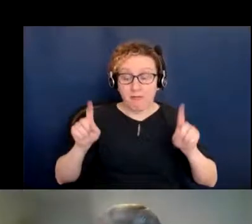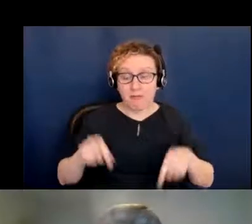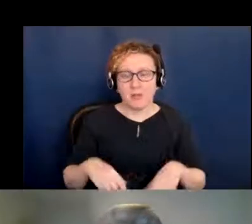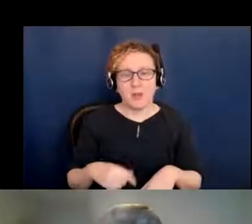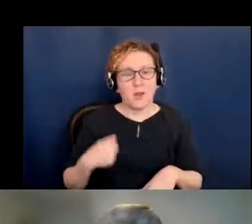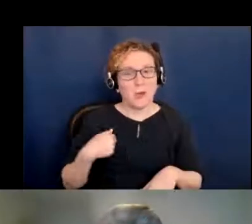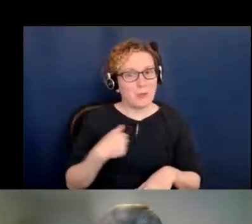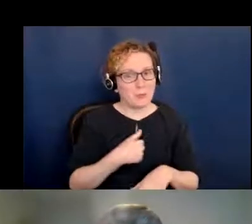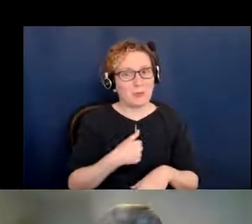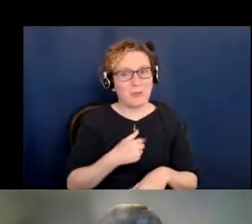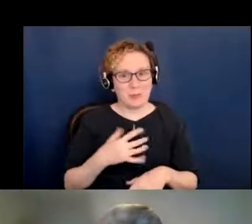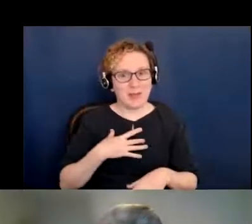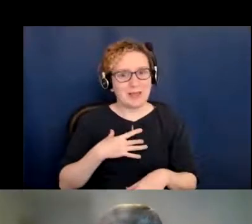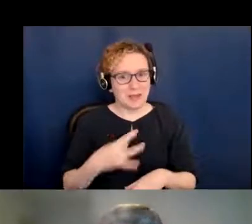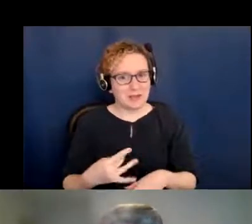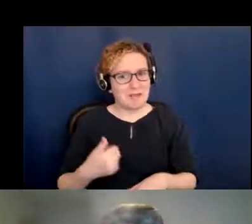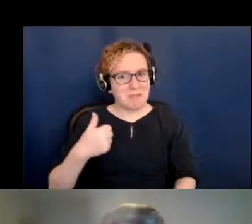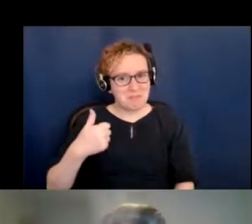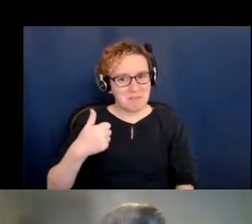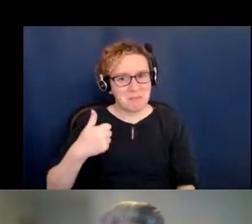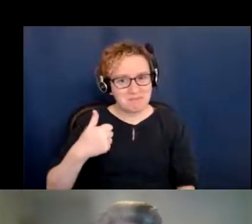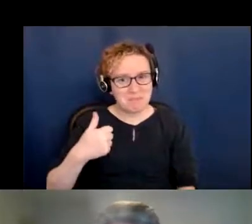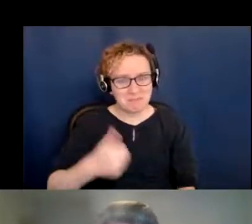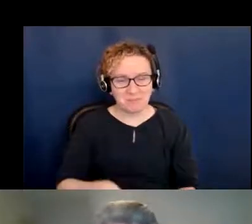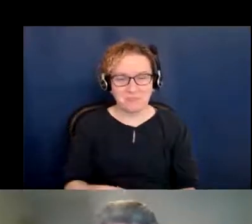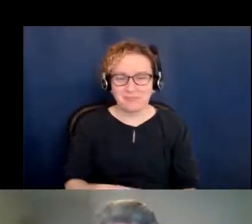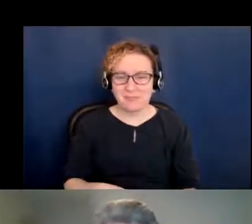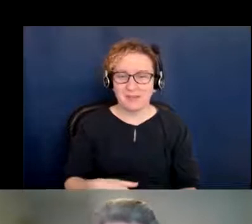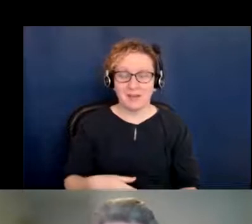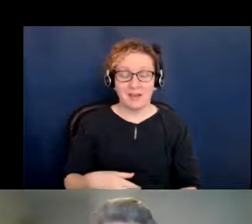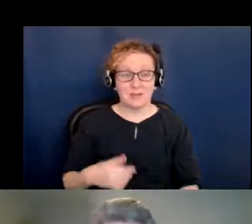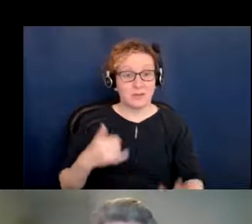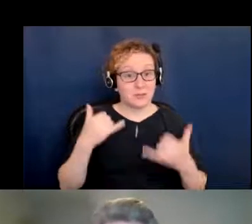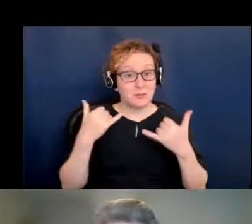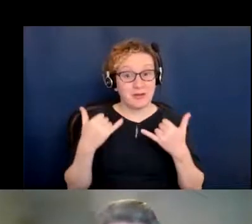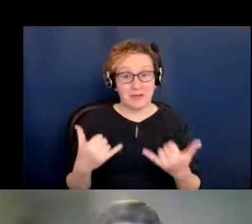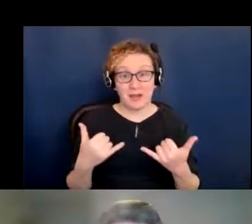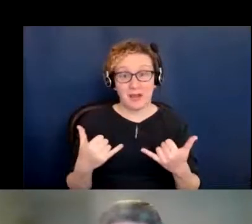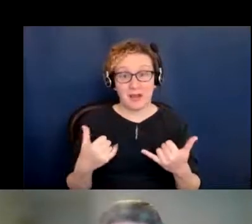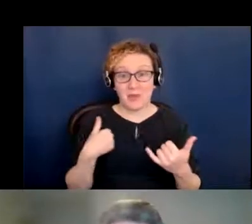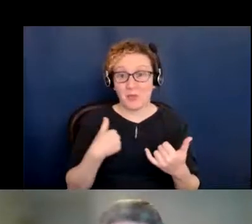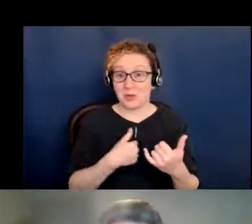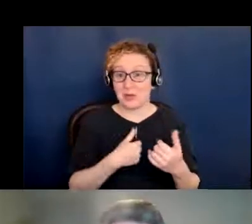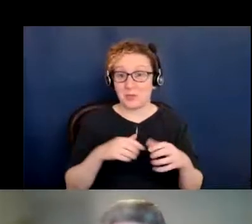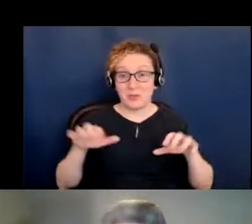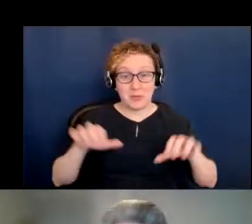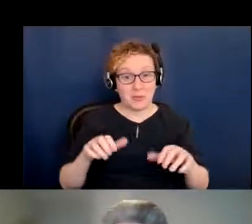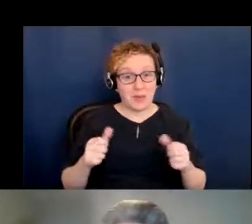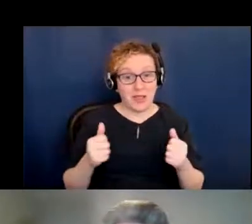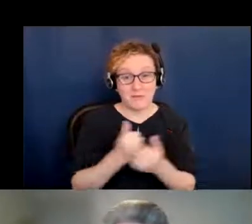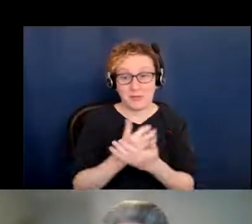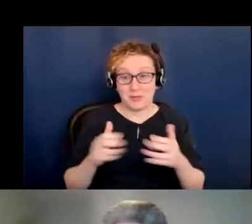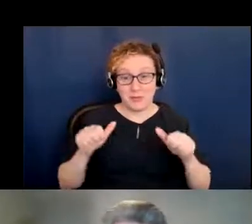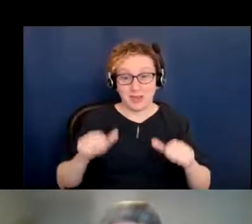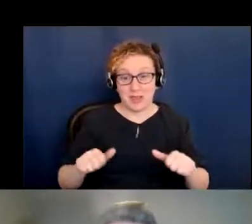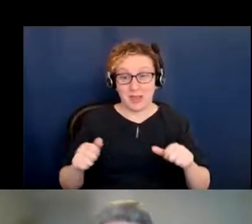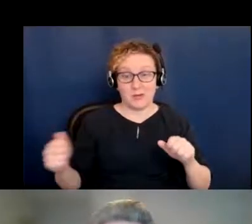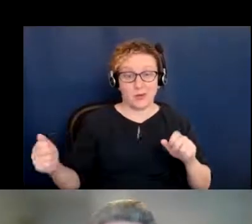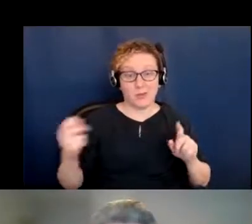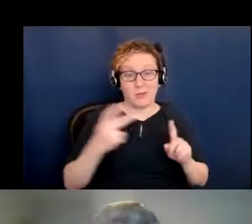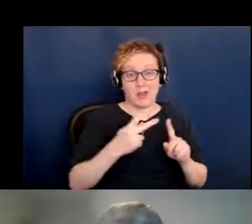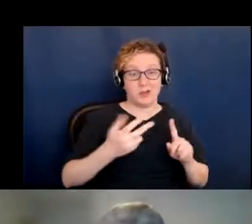And so, you know, we're going to do everything we can to resist that urge to kind of go back to